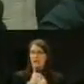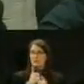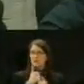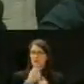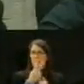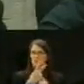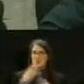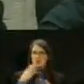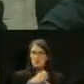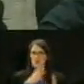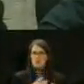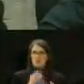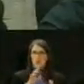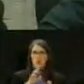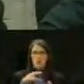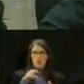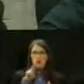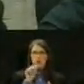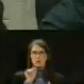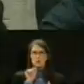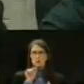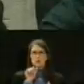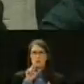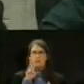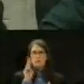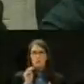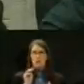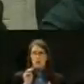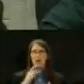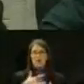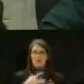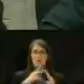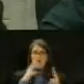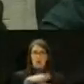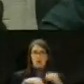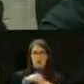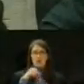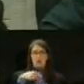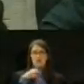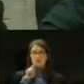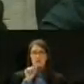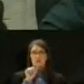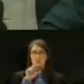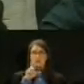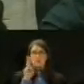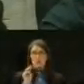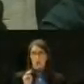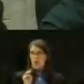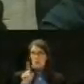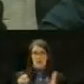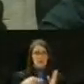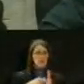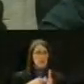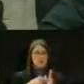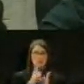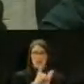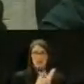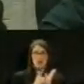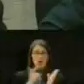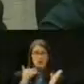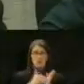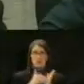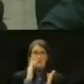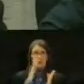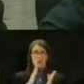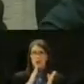comfortable if it's a quorum that this lawsuit would be going nowhere. And I haven't seen any evidence of even